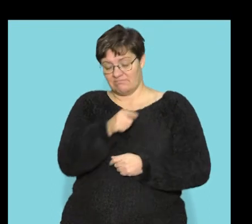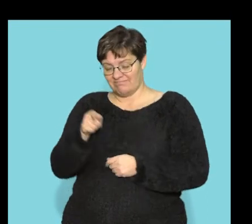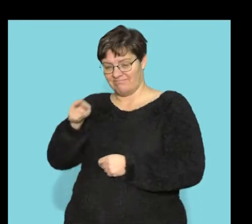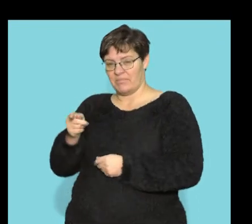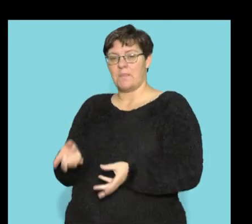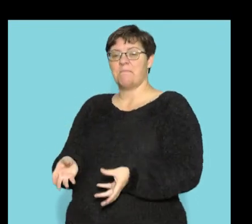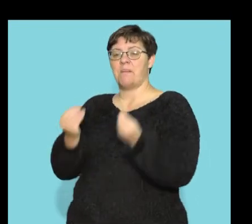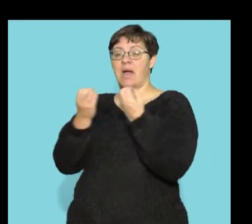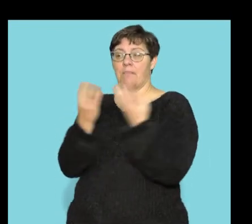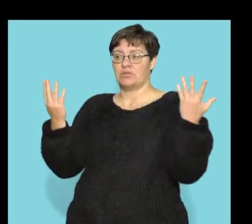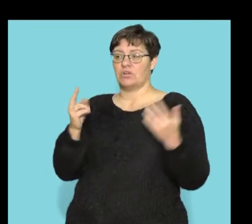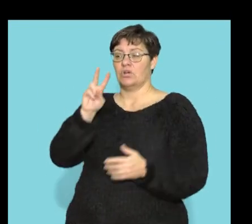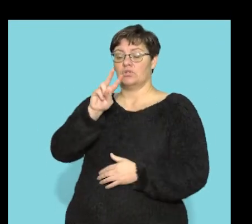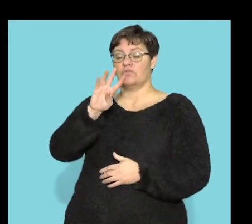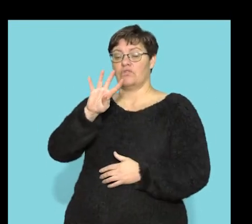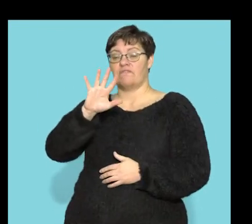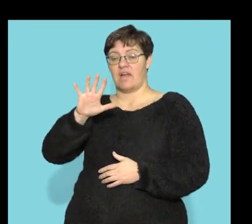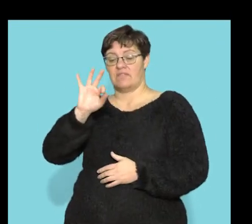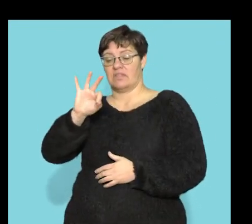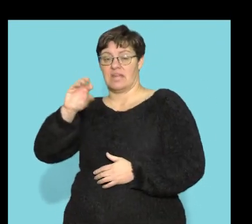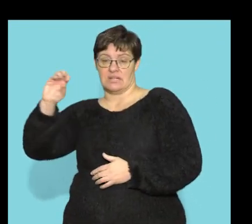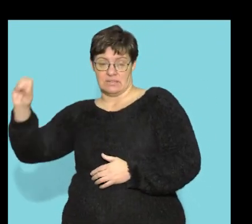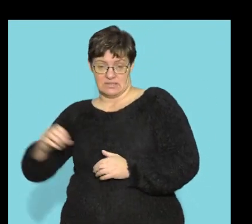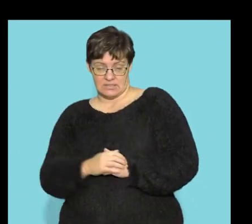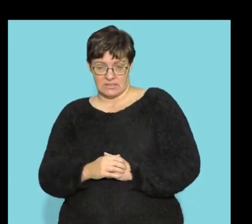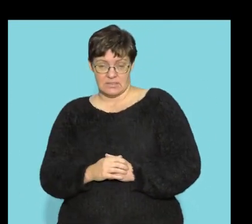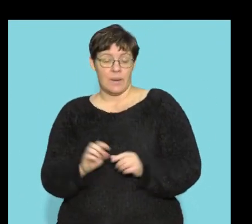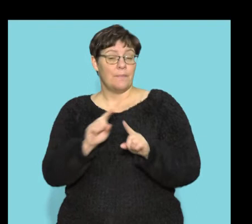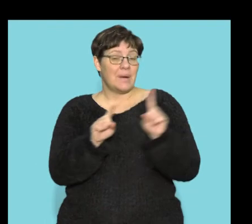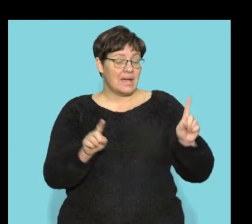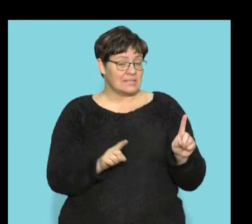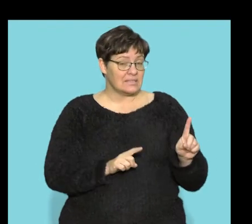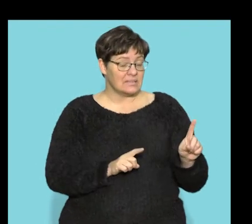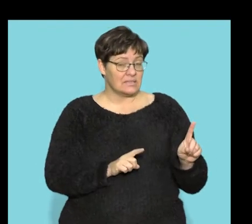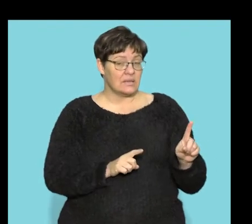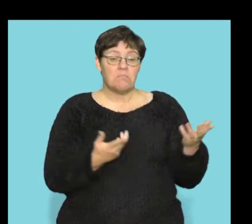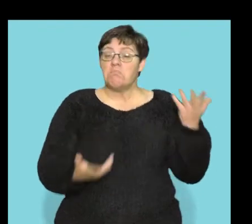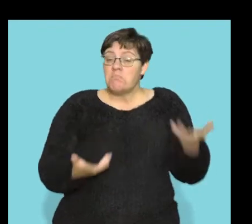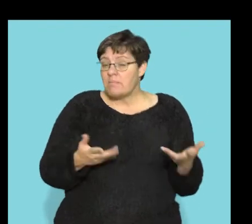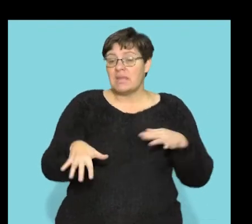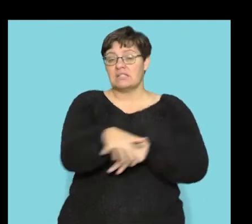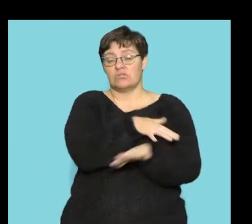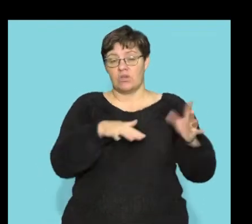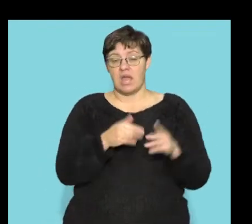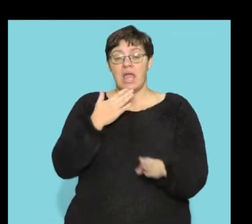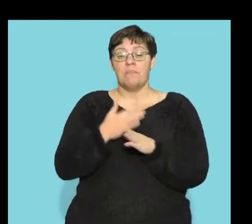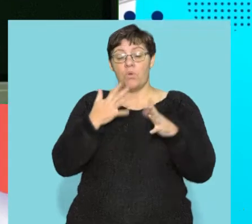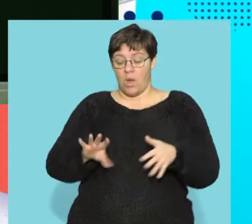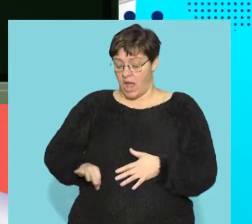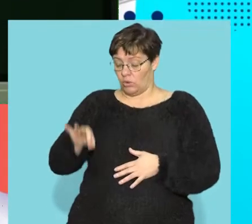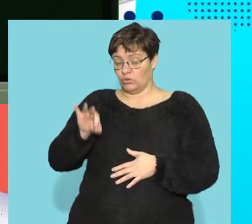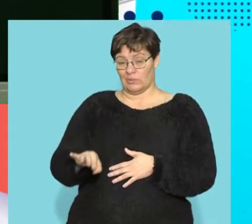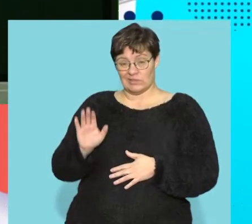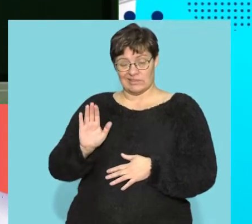of 245,300. However, if you had a situation where the employer's contribution was